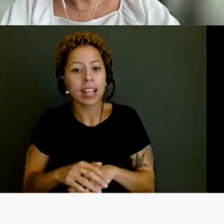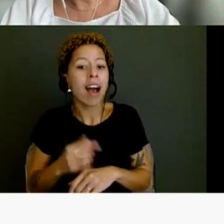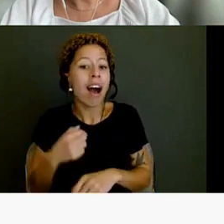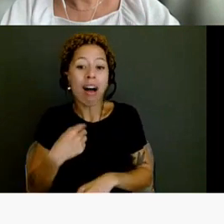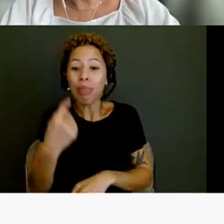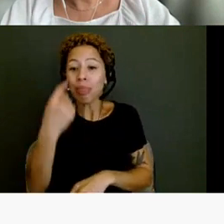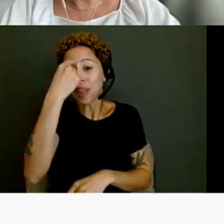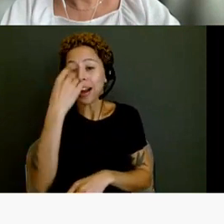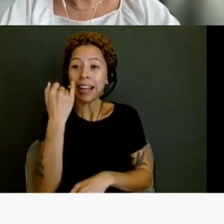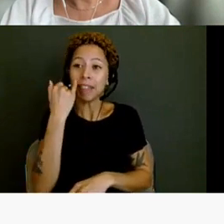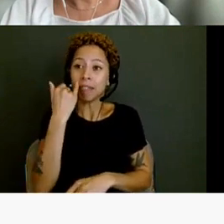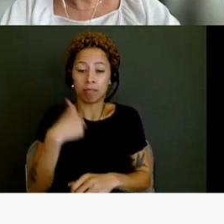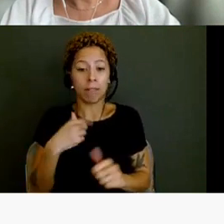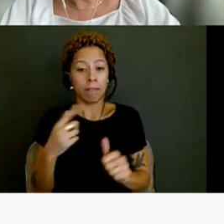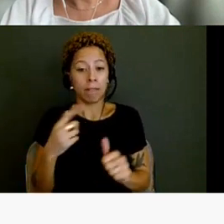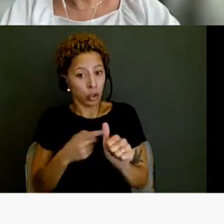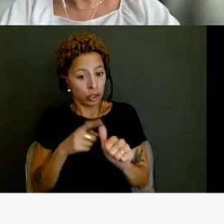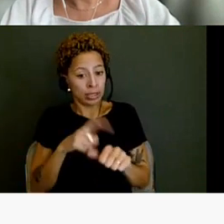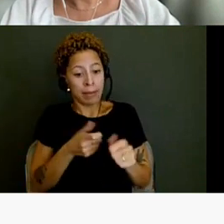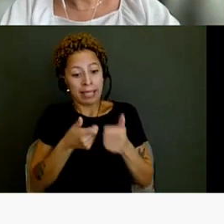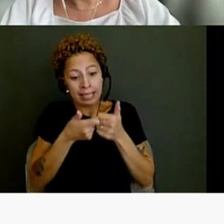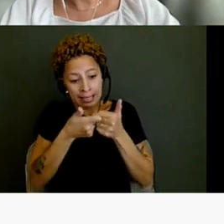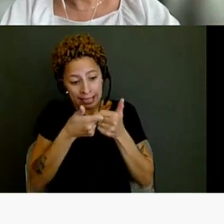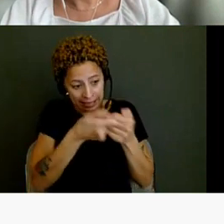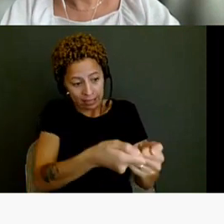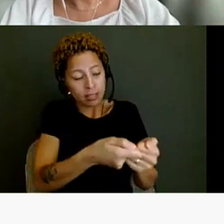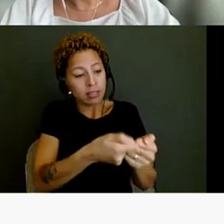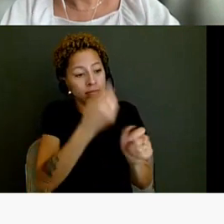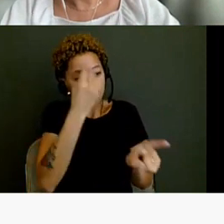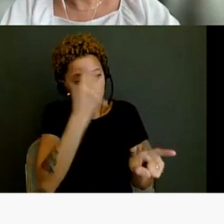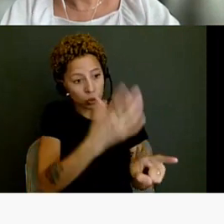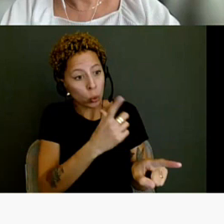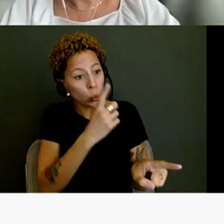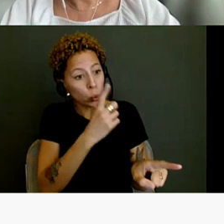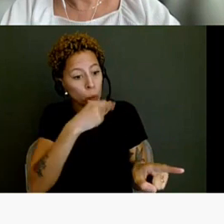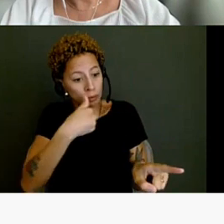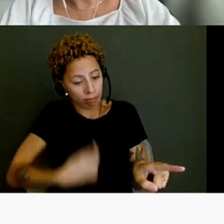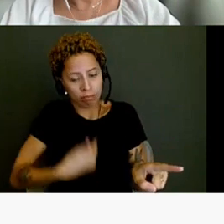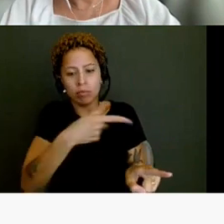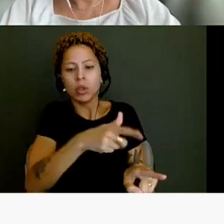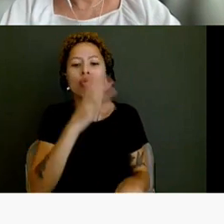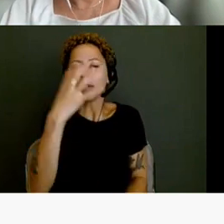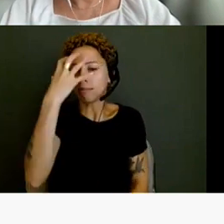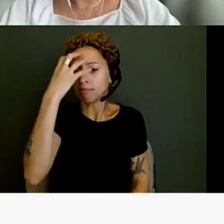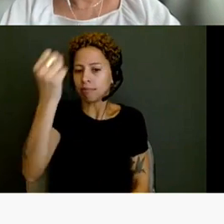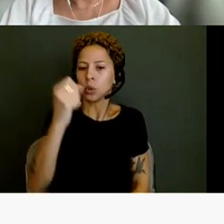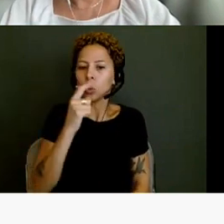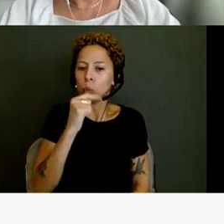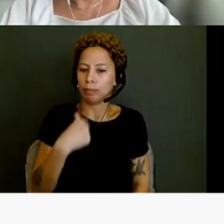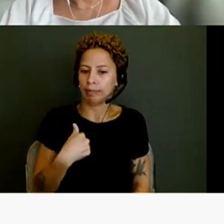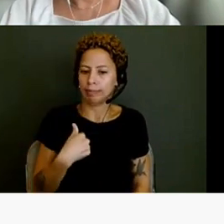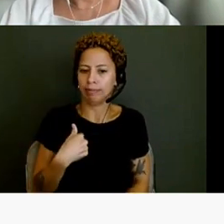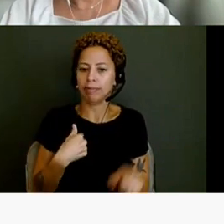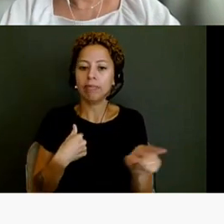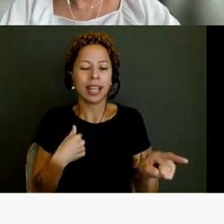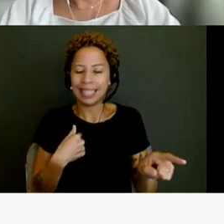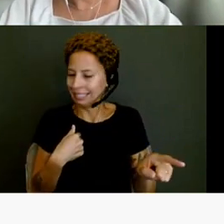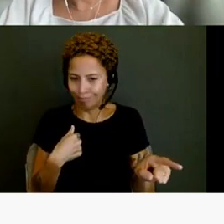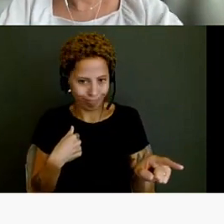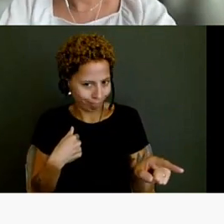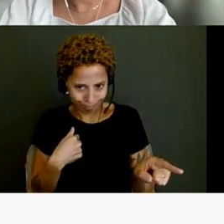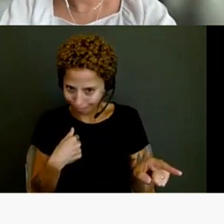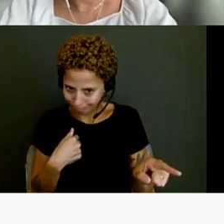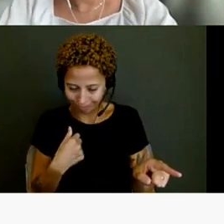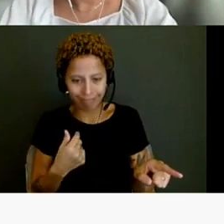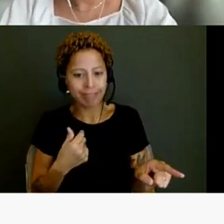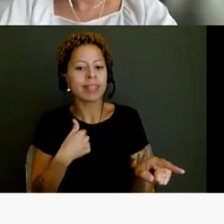time, the first time I sent a text, the client would remember who I was. That was not the case. I would recommend having